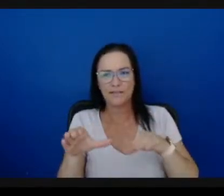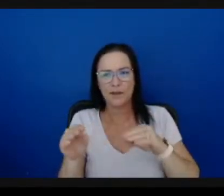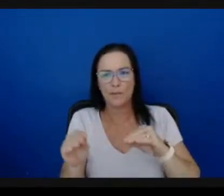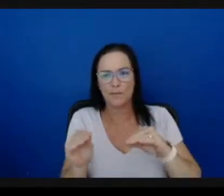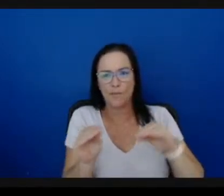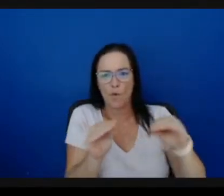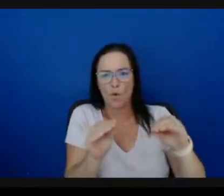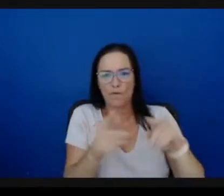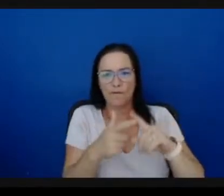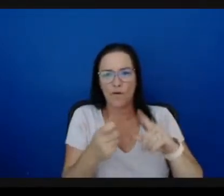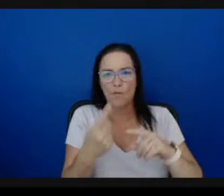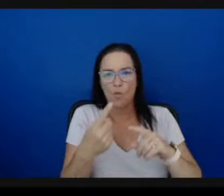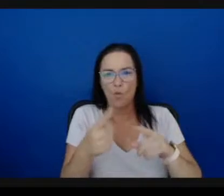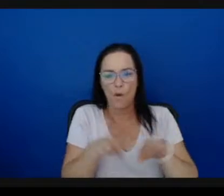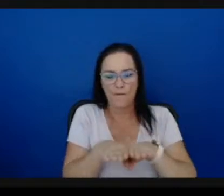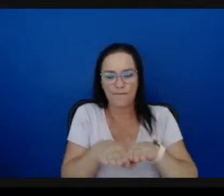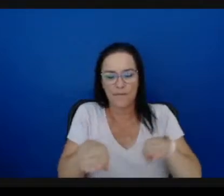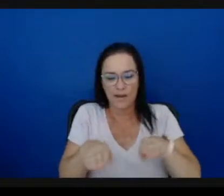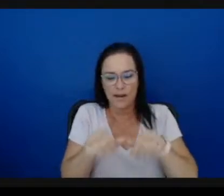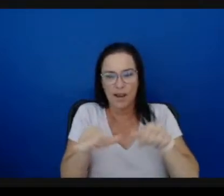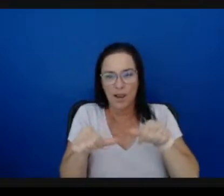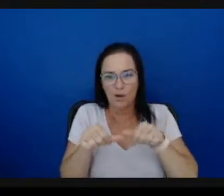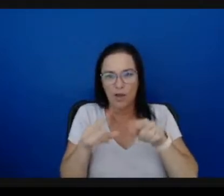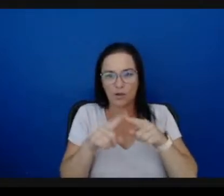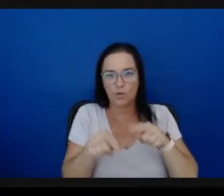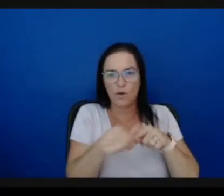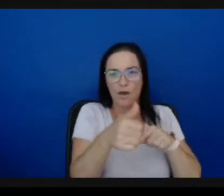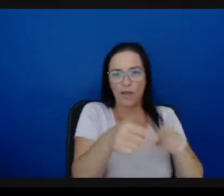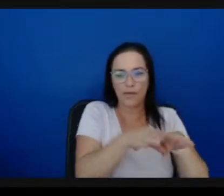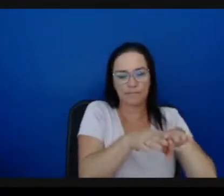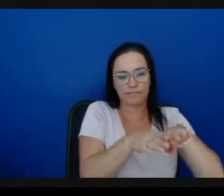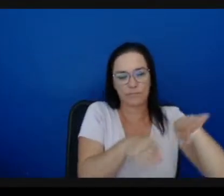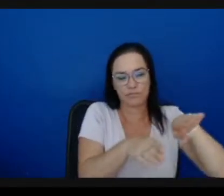from one vent area to another.